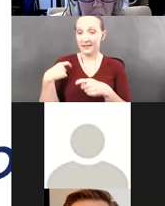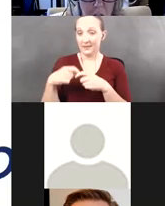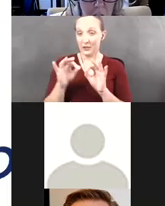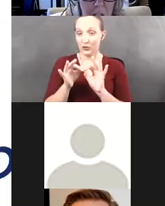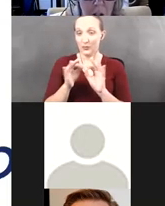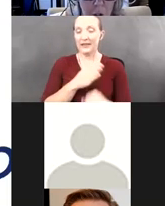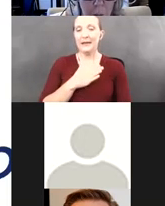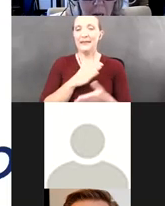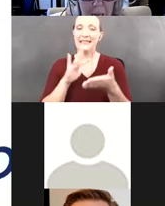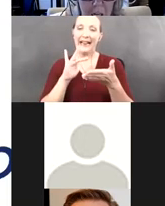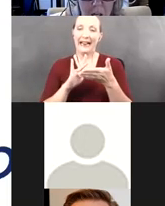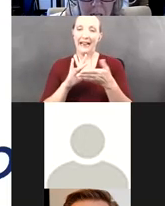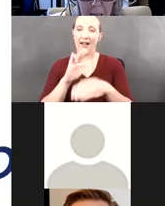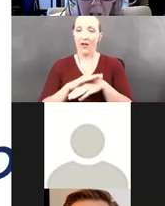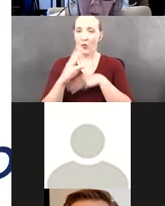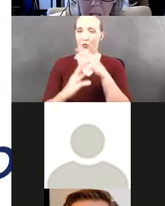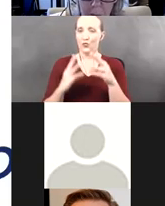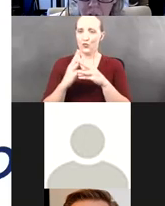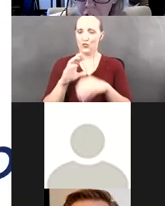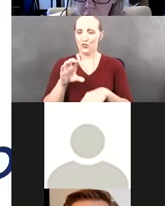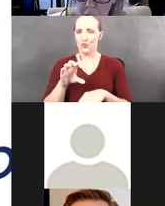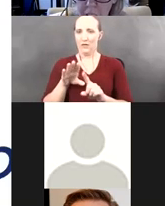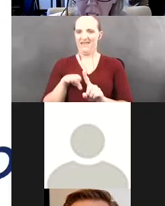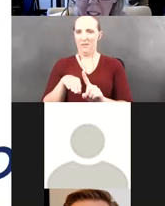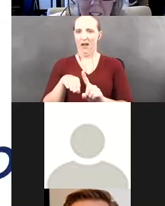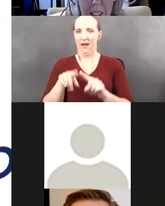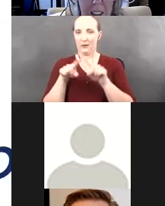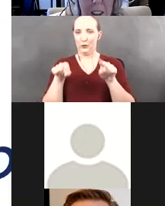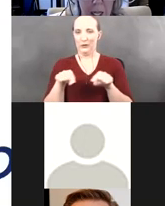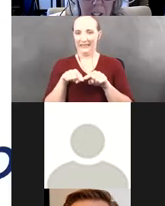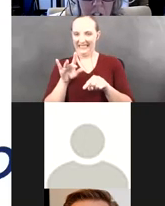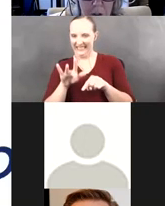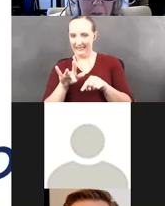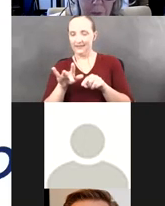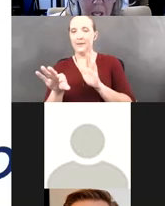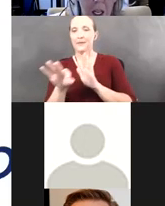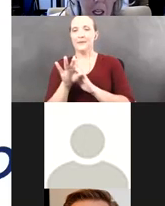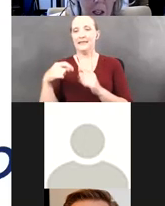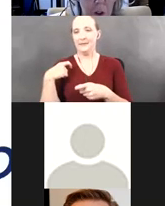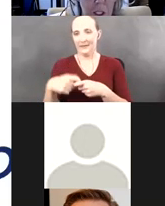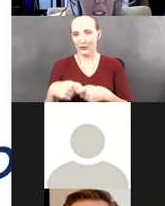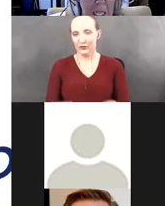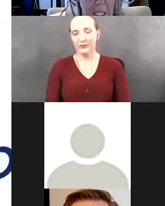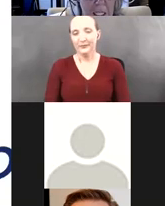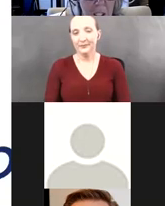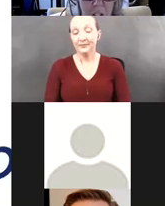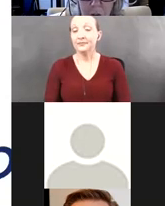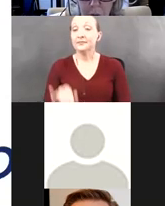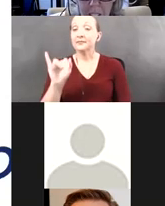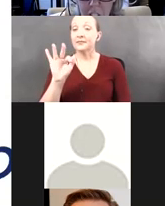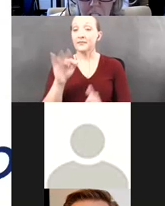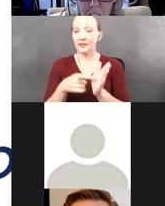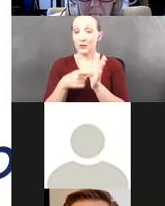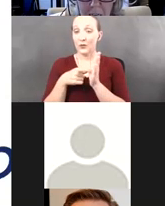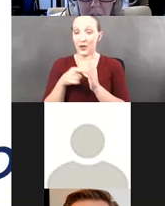click español, on the globe por favor haga icon at the clic bottom of en your el icono screen del and globo select abajo Spanish. en la If pantalla you y need seleccione ASL